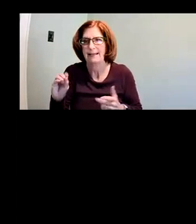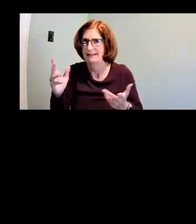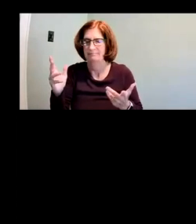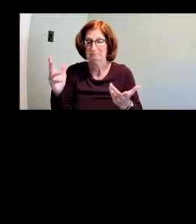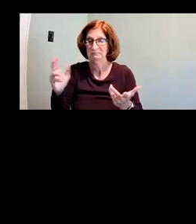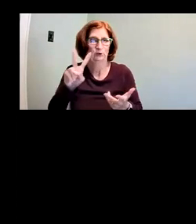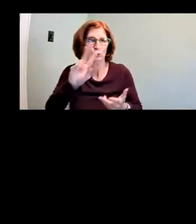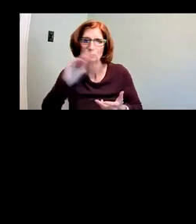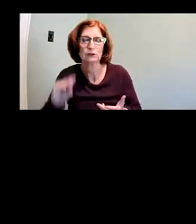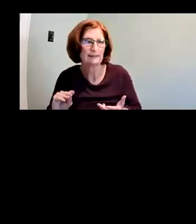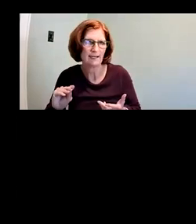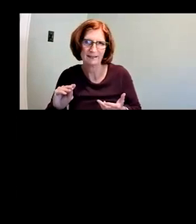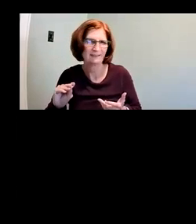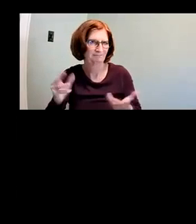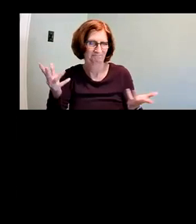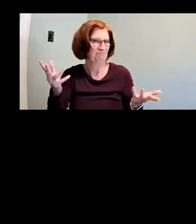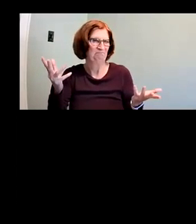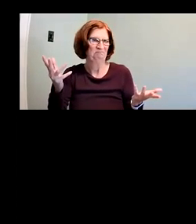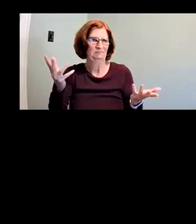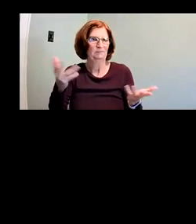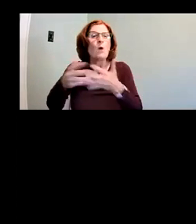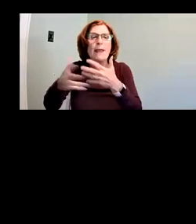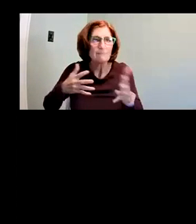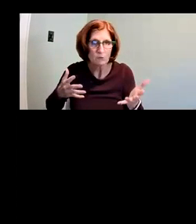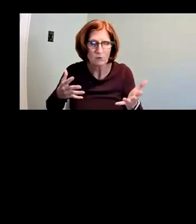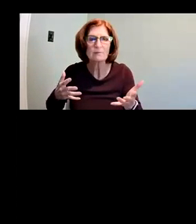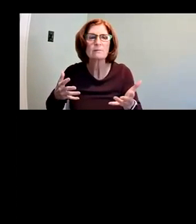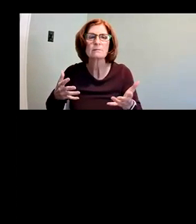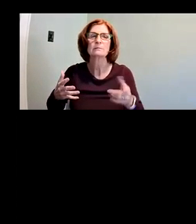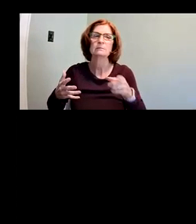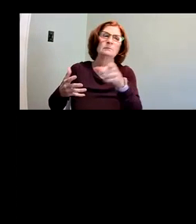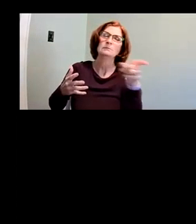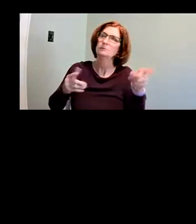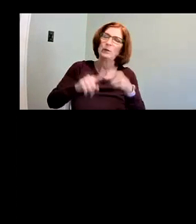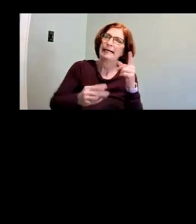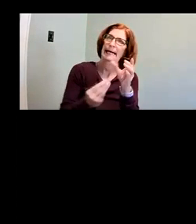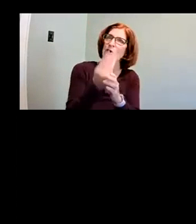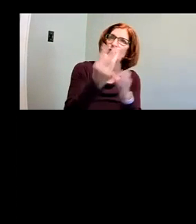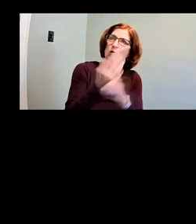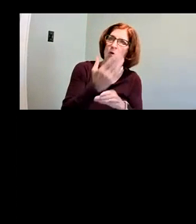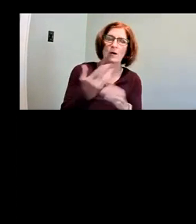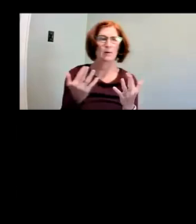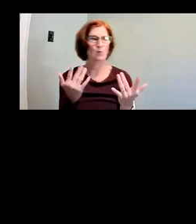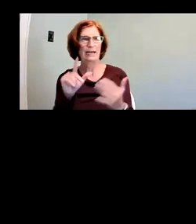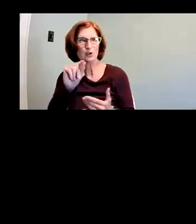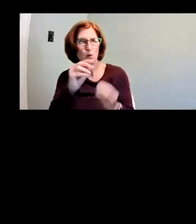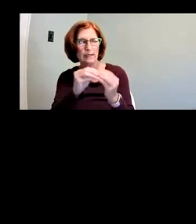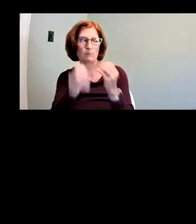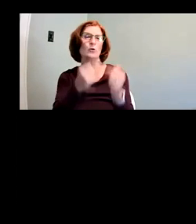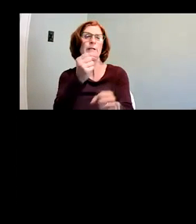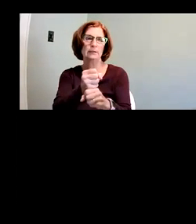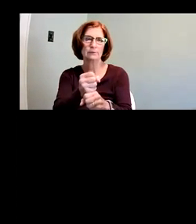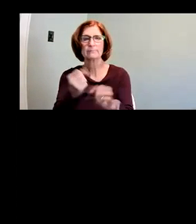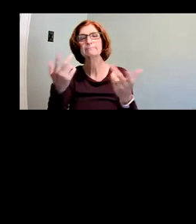it's 2% or anything like that. We can't go through 20 more years of decay. Thank you very